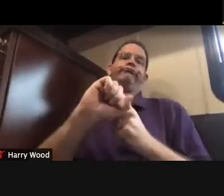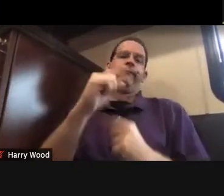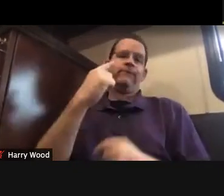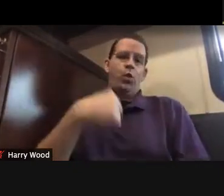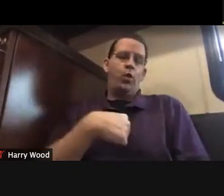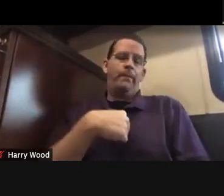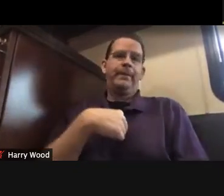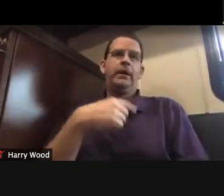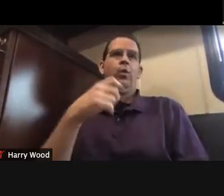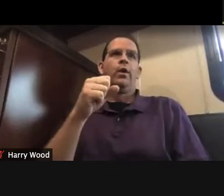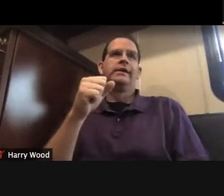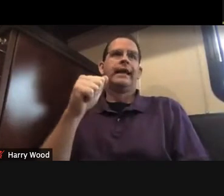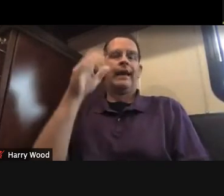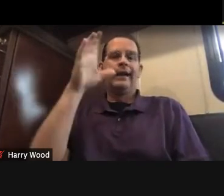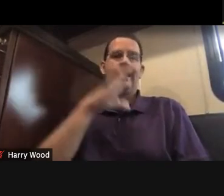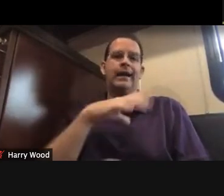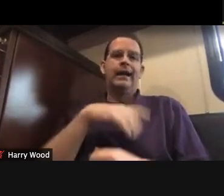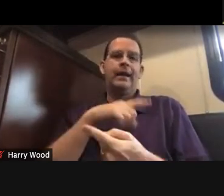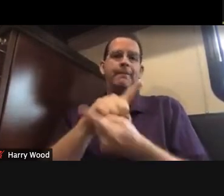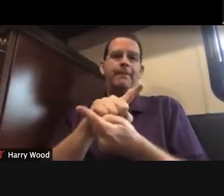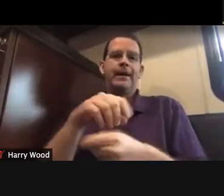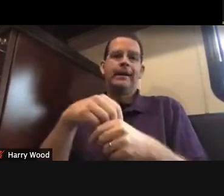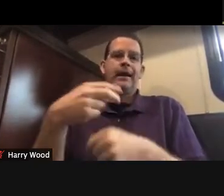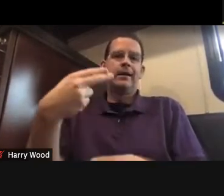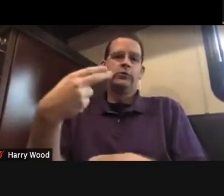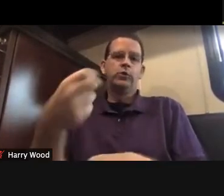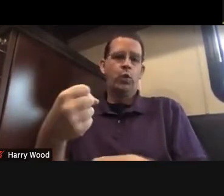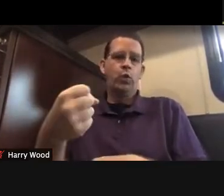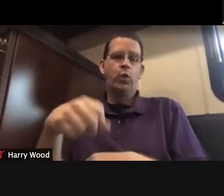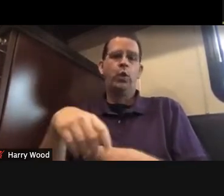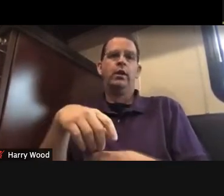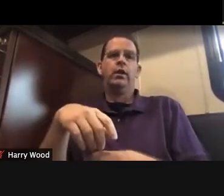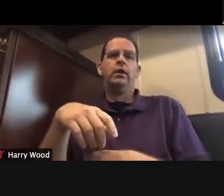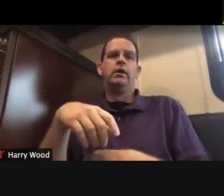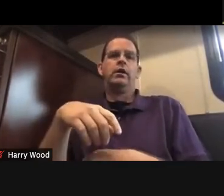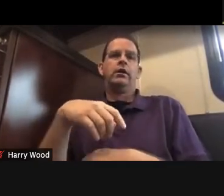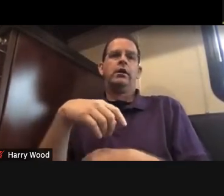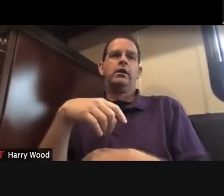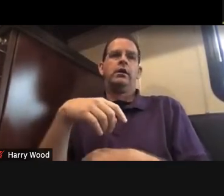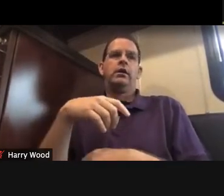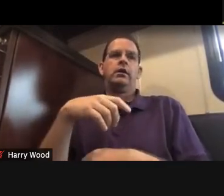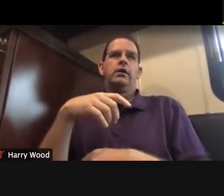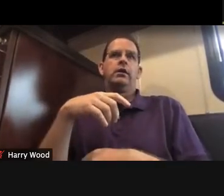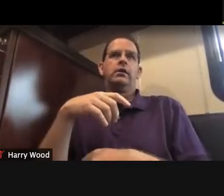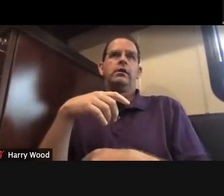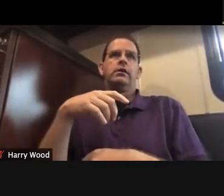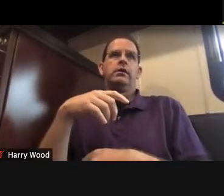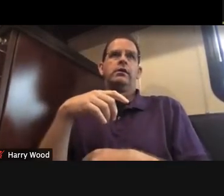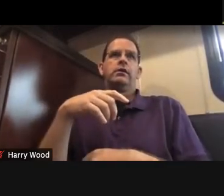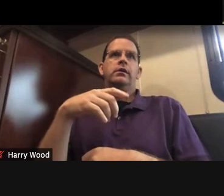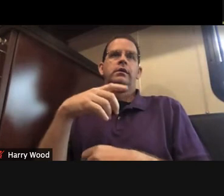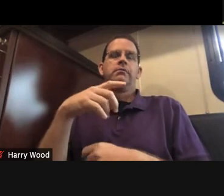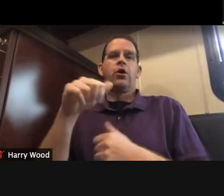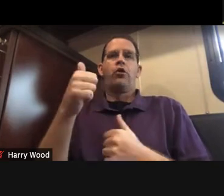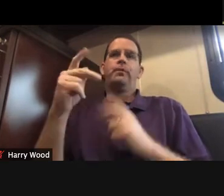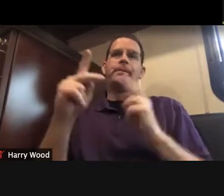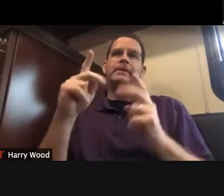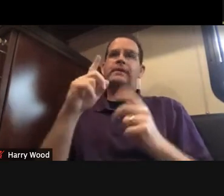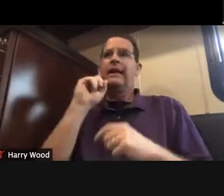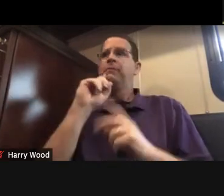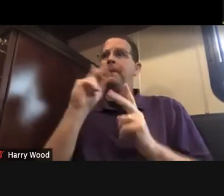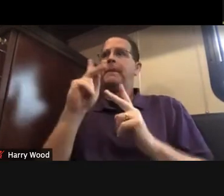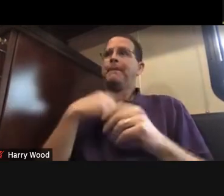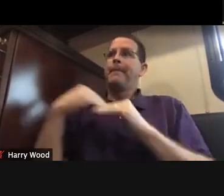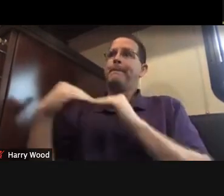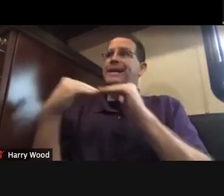such. Um, but the first person that really sticks out for me, um, is a guy that I met in high